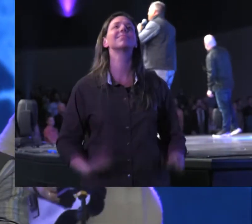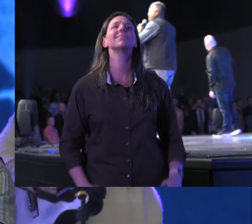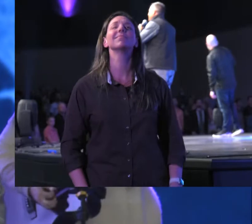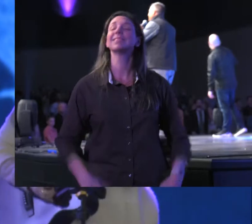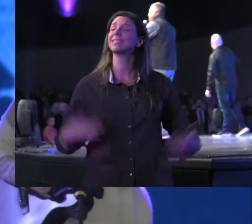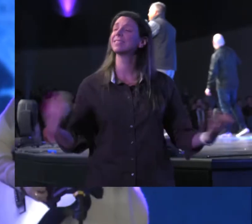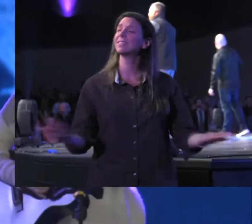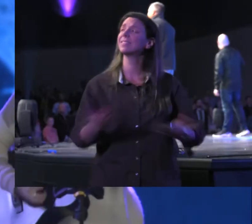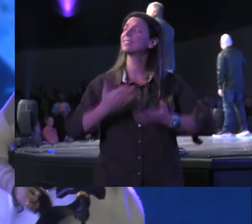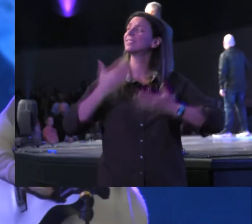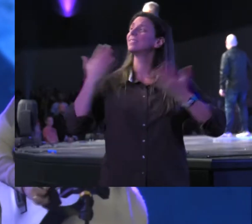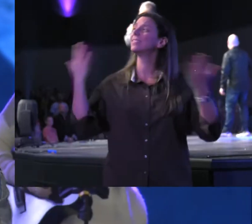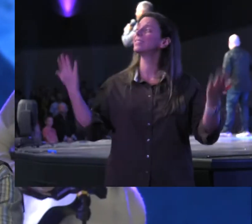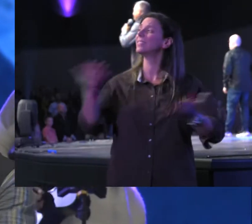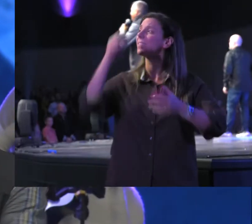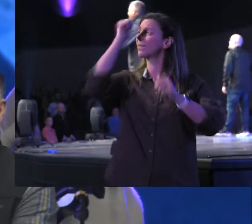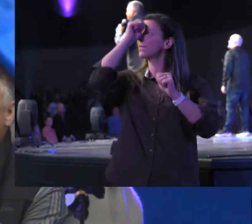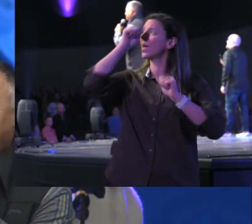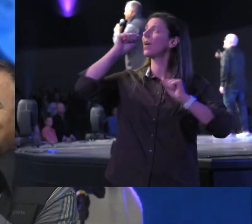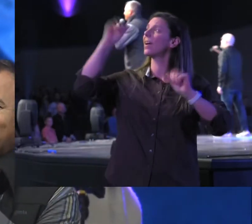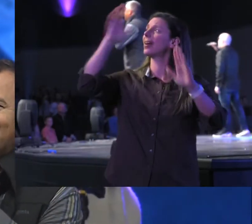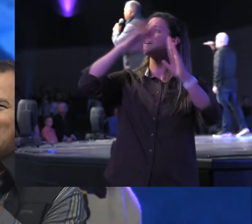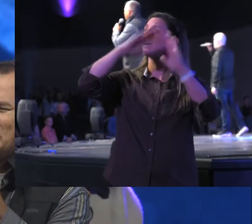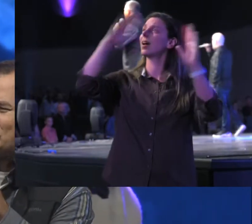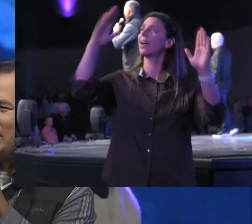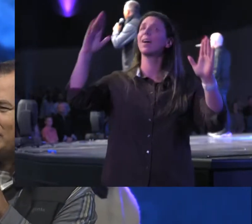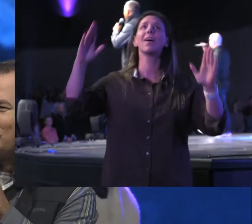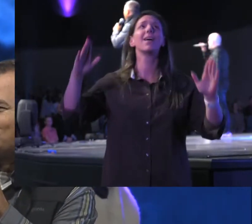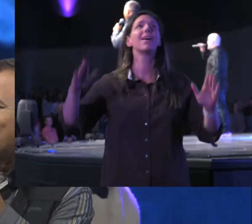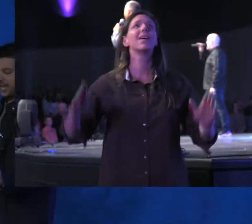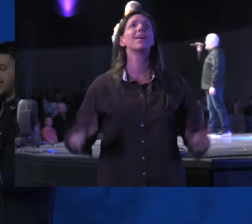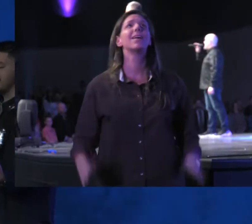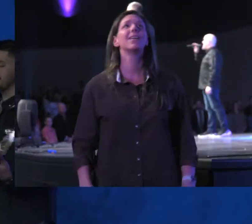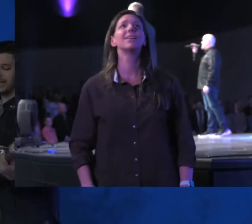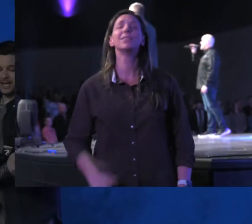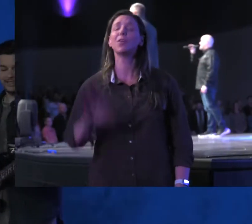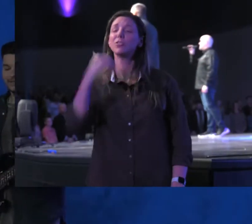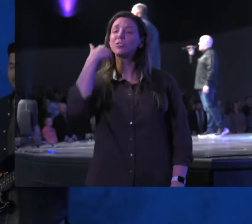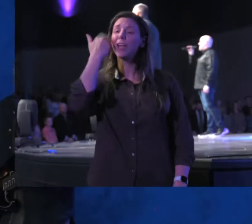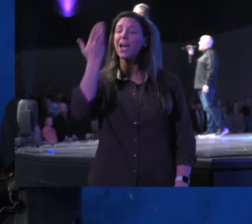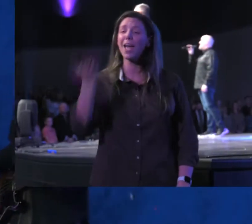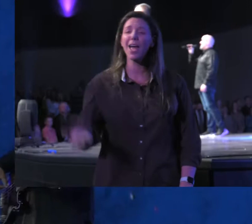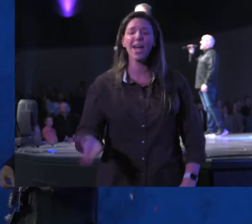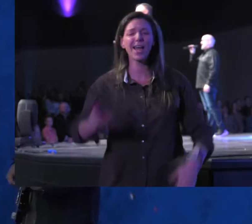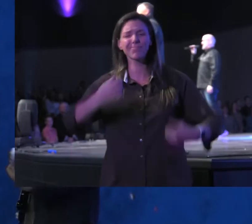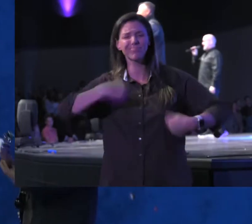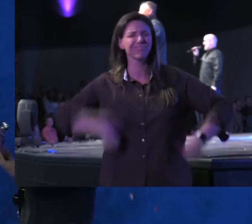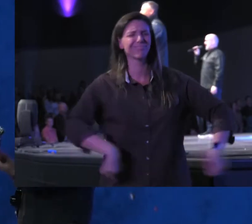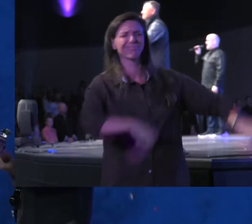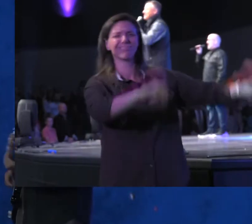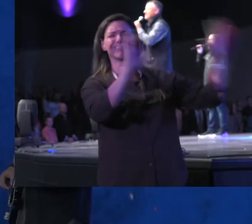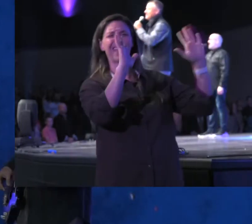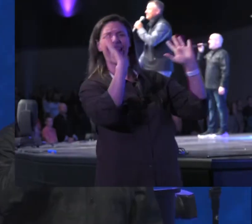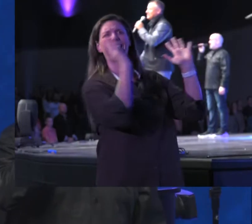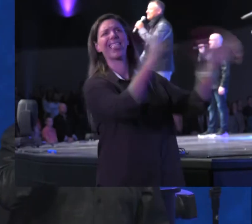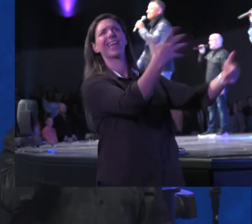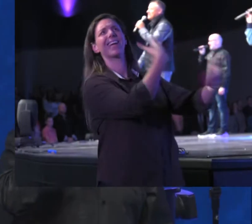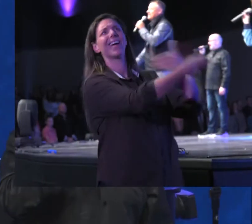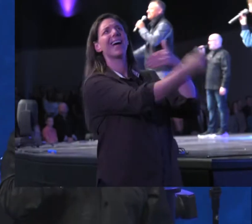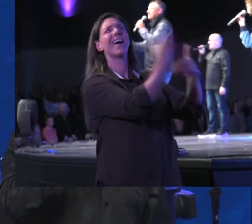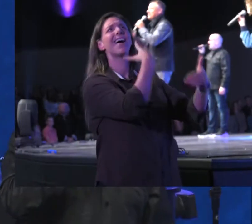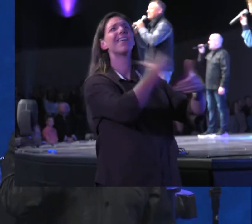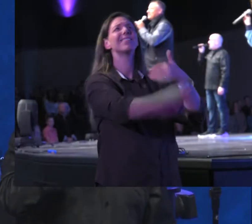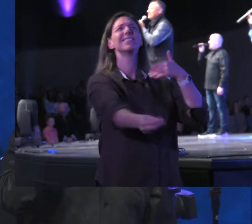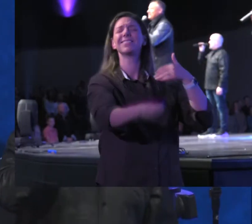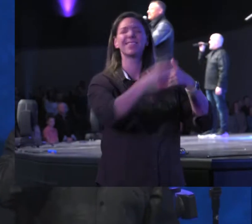Ooh, here in the Father's house. Check your shame at the door, cause it ain't